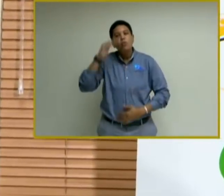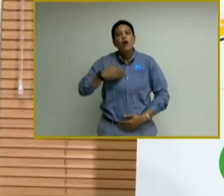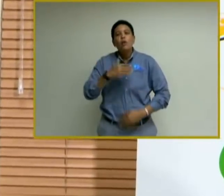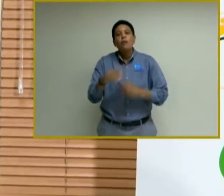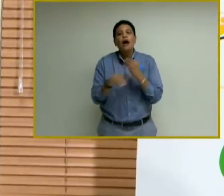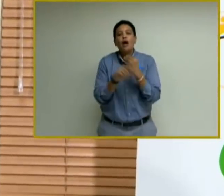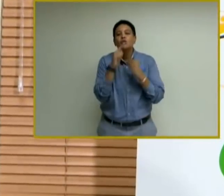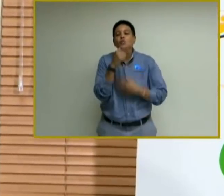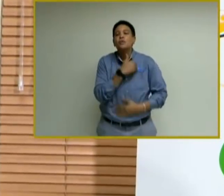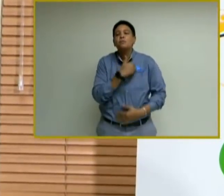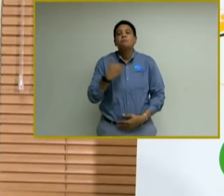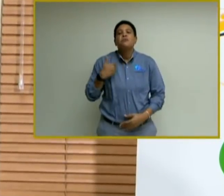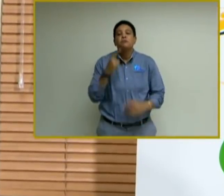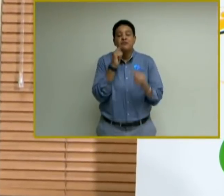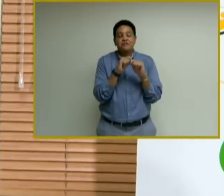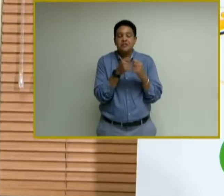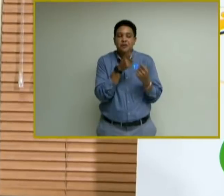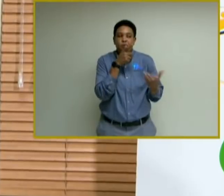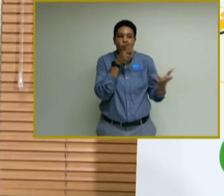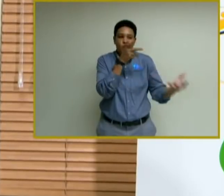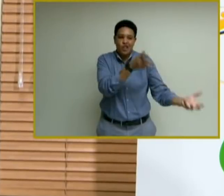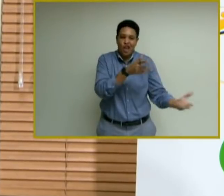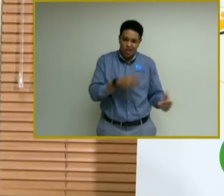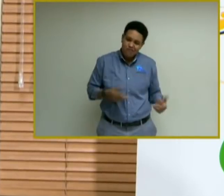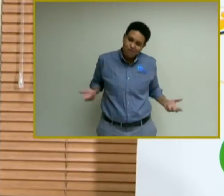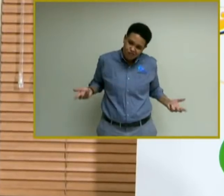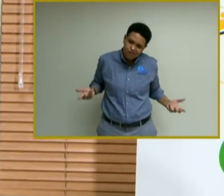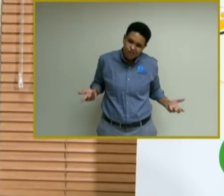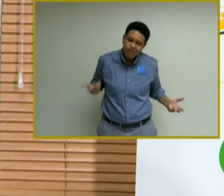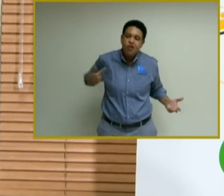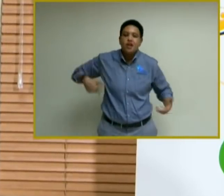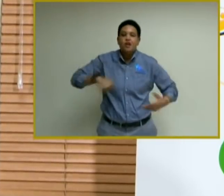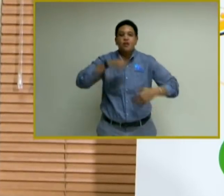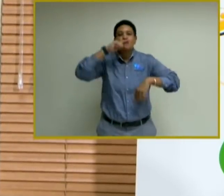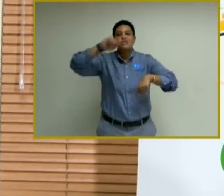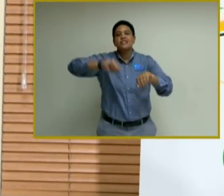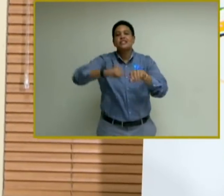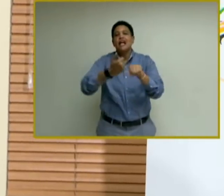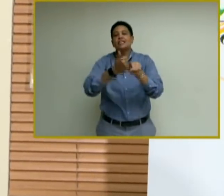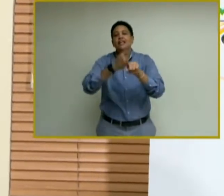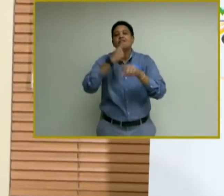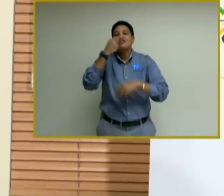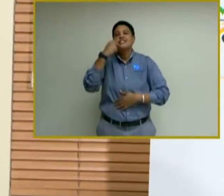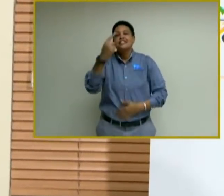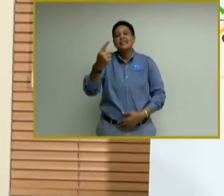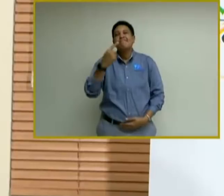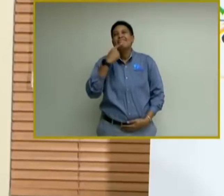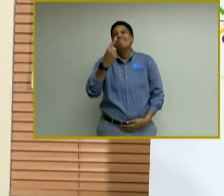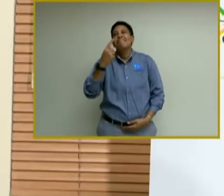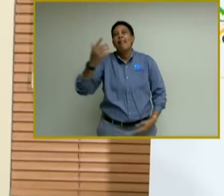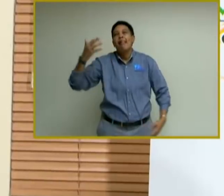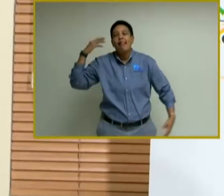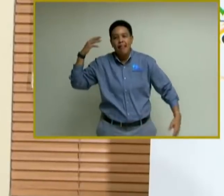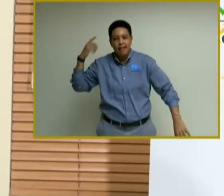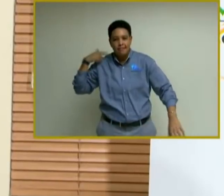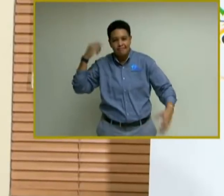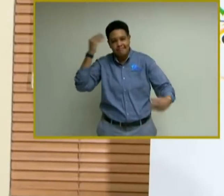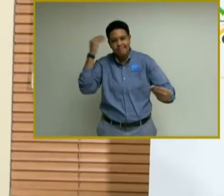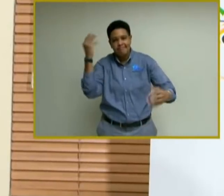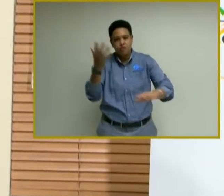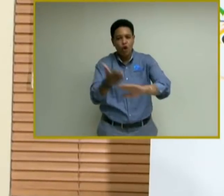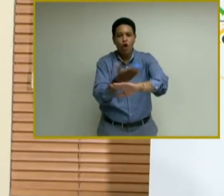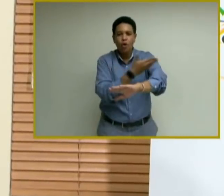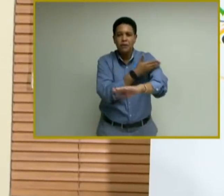to members of the team who are here. We begin, as was said earlier, with an update on the